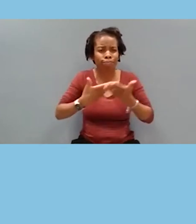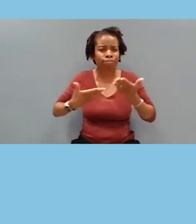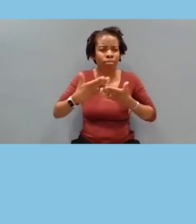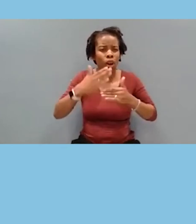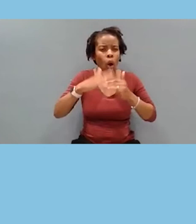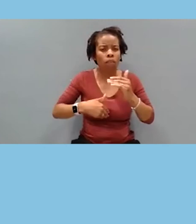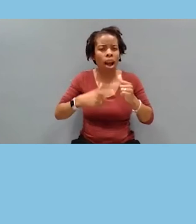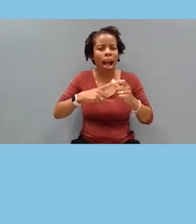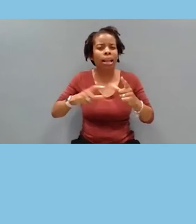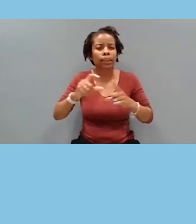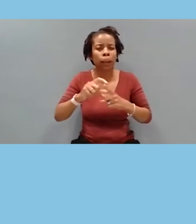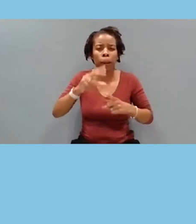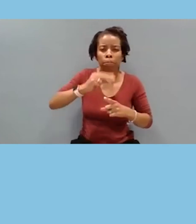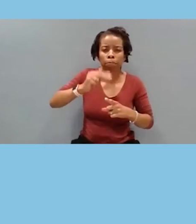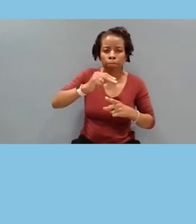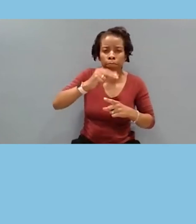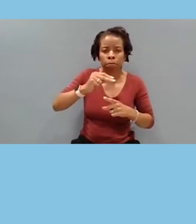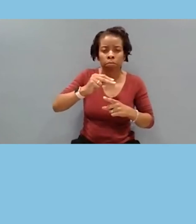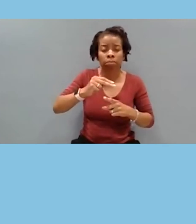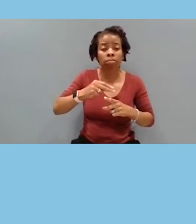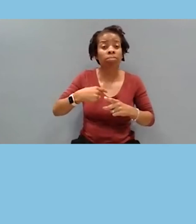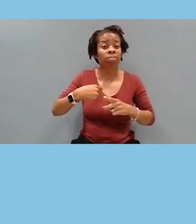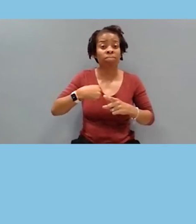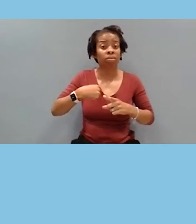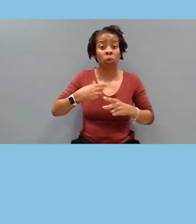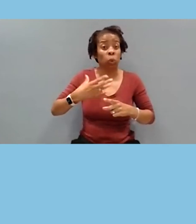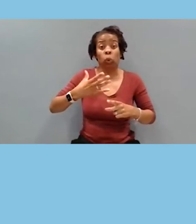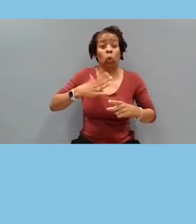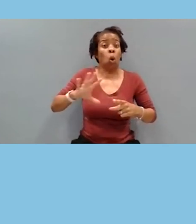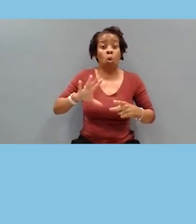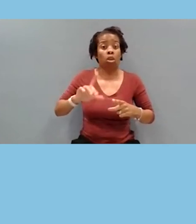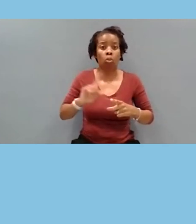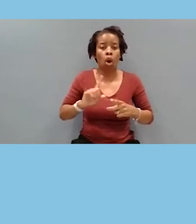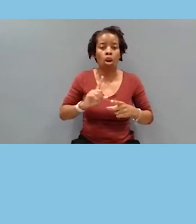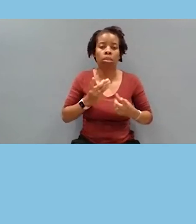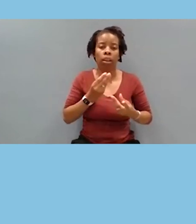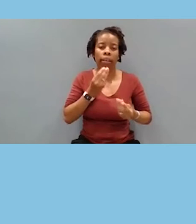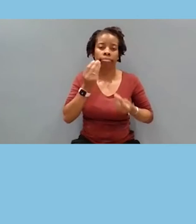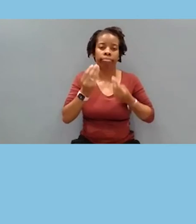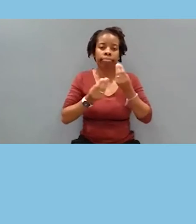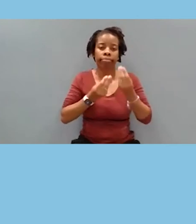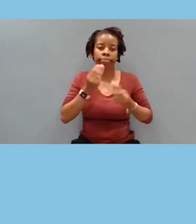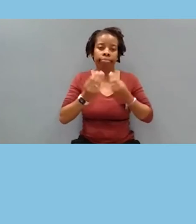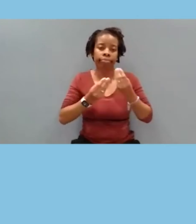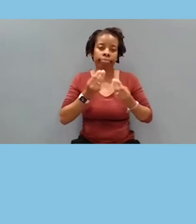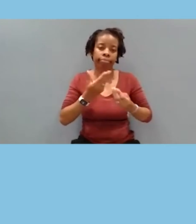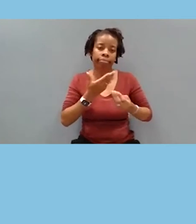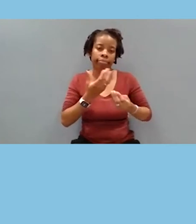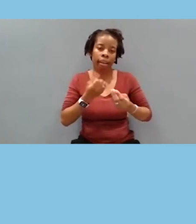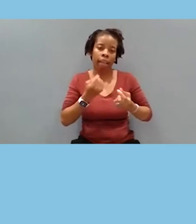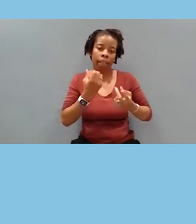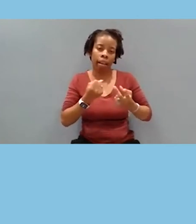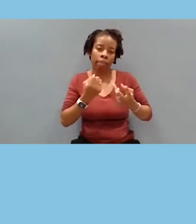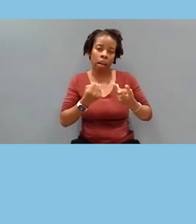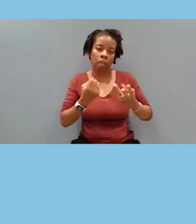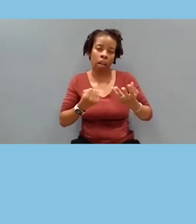go back in and just describe the kind of technicality that's appearing on screen, and